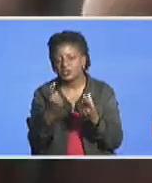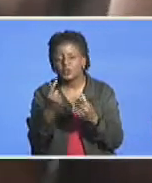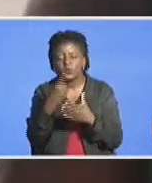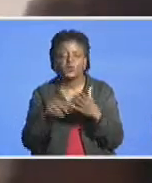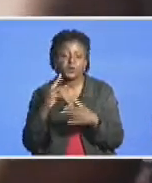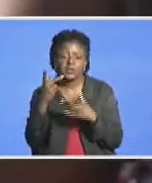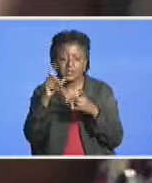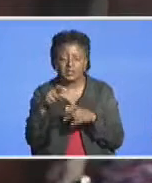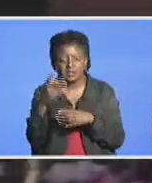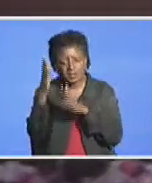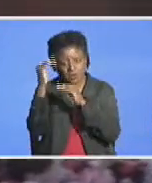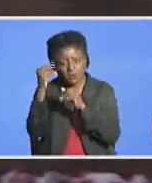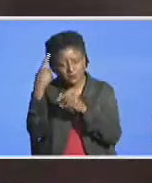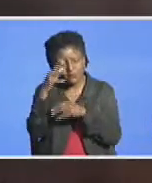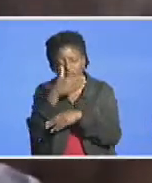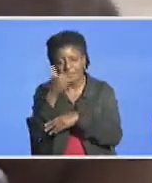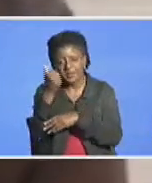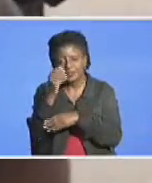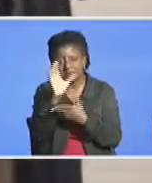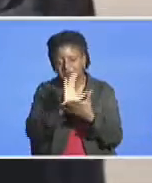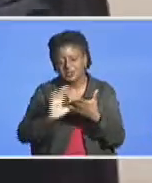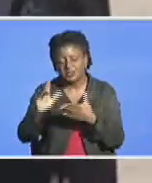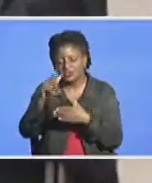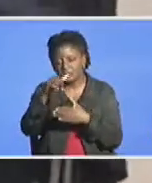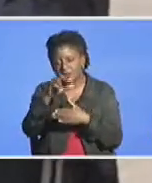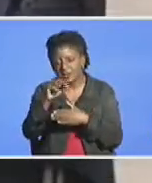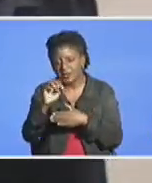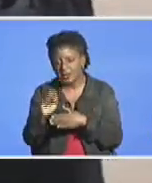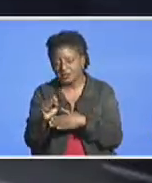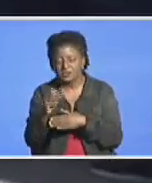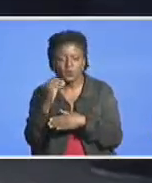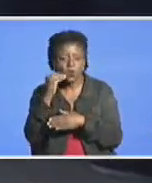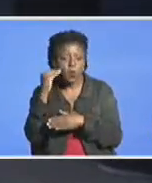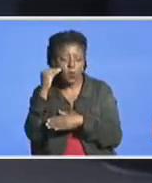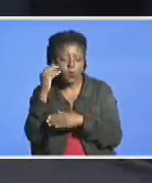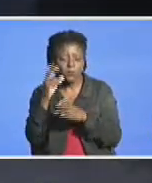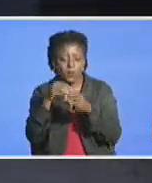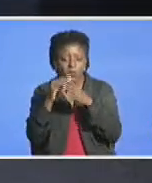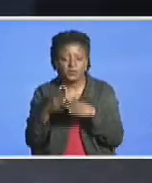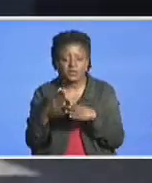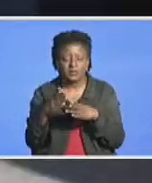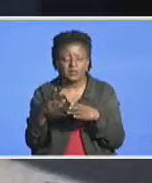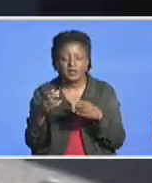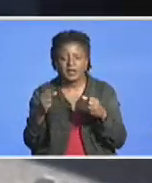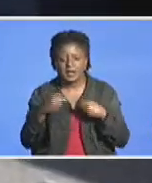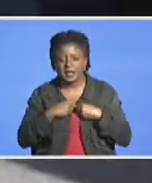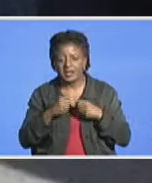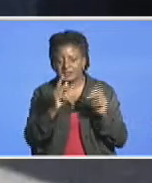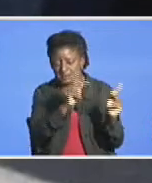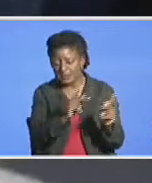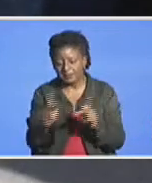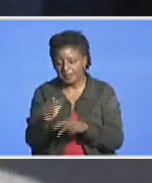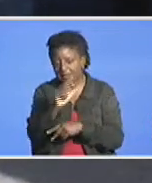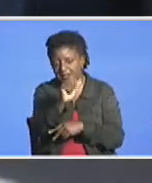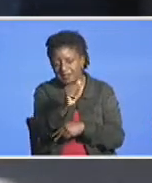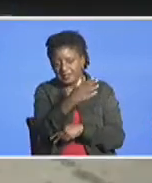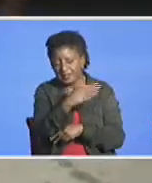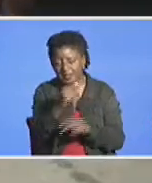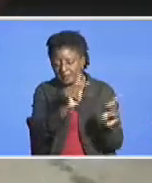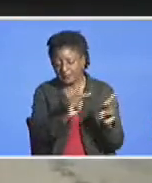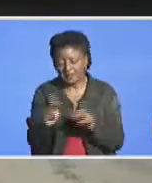the best. Central Pines homeowner David Knowles already has a plan A and B for this year's hurricane